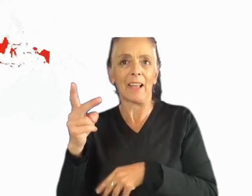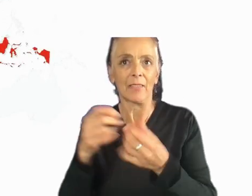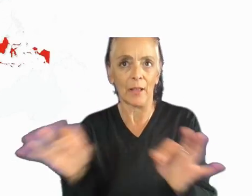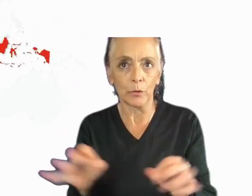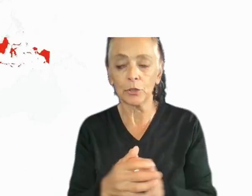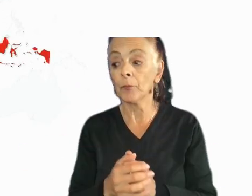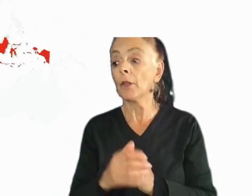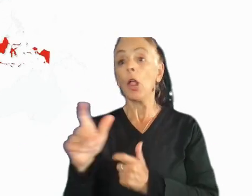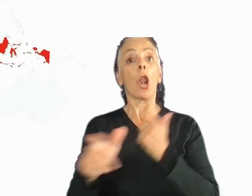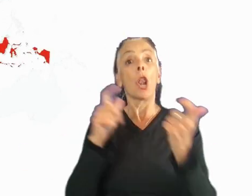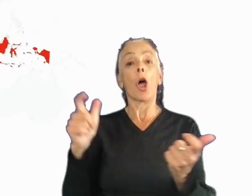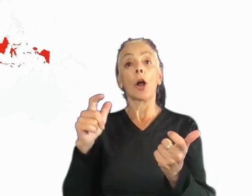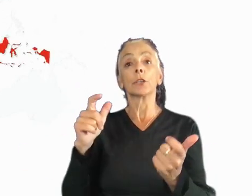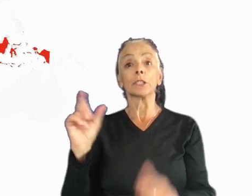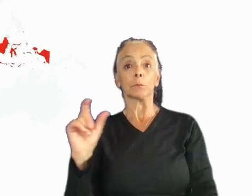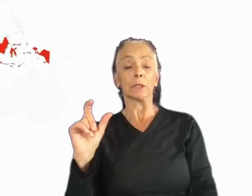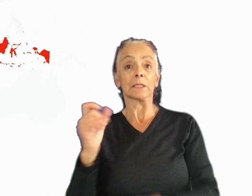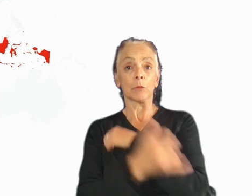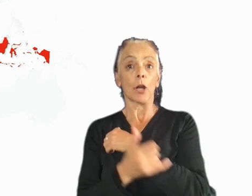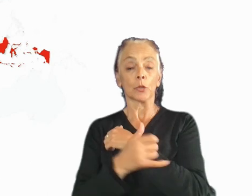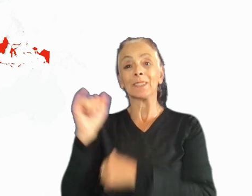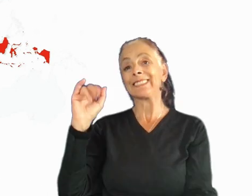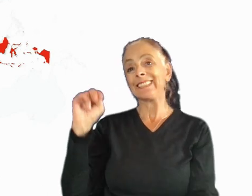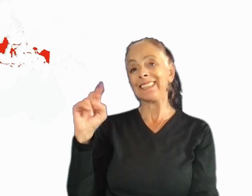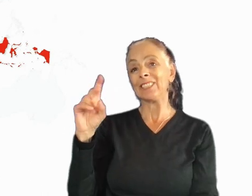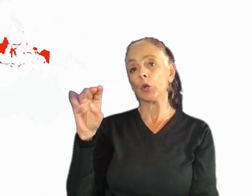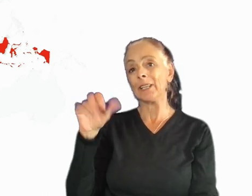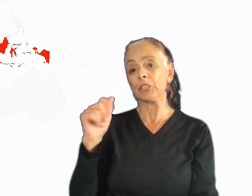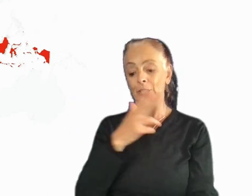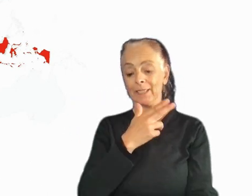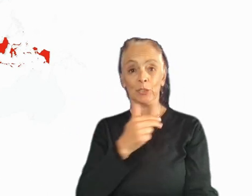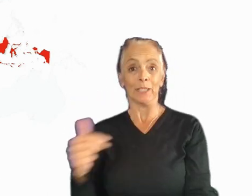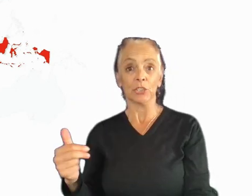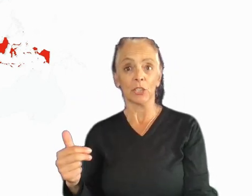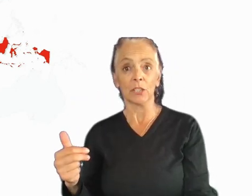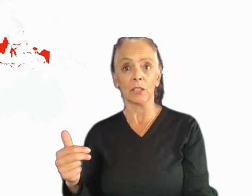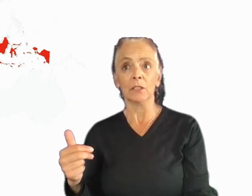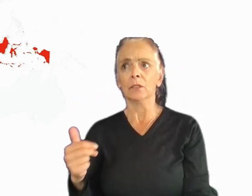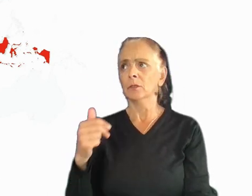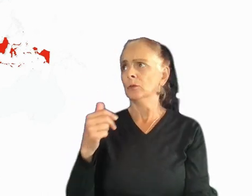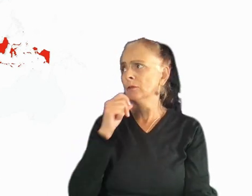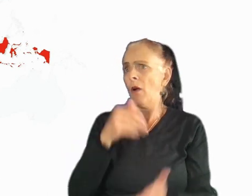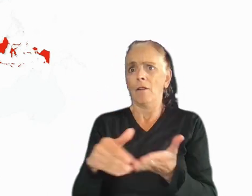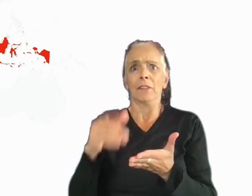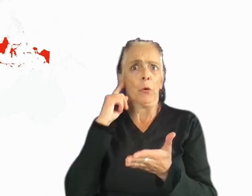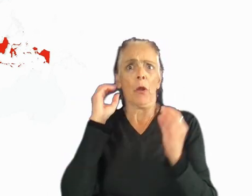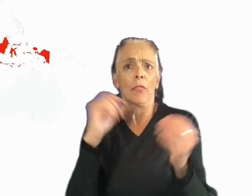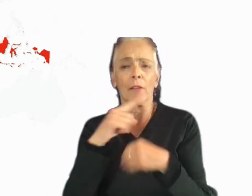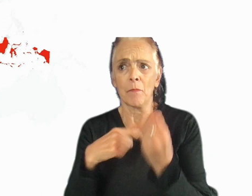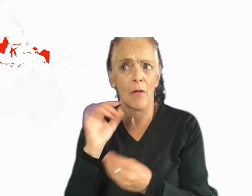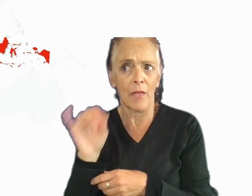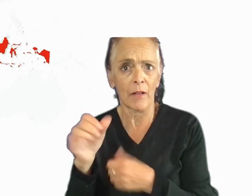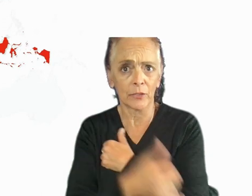largest Muslim country is Indonesia, a country we rarely ever hear anything about. And